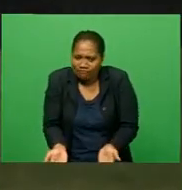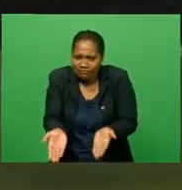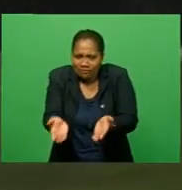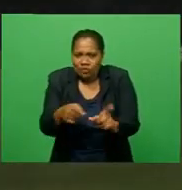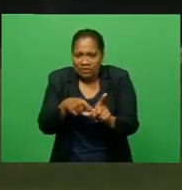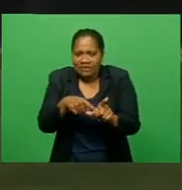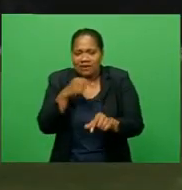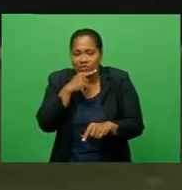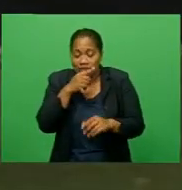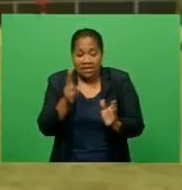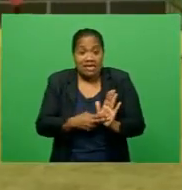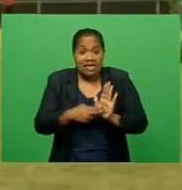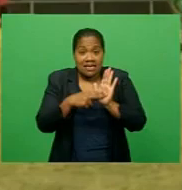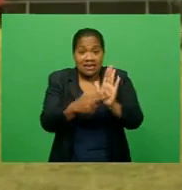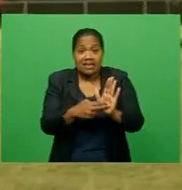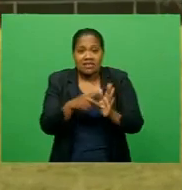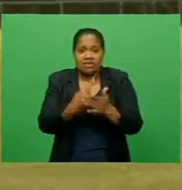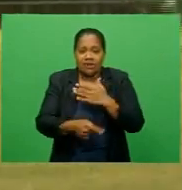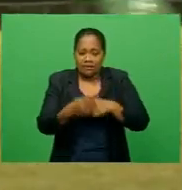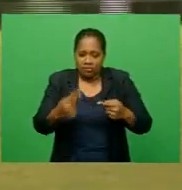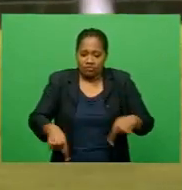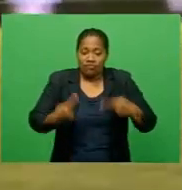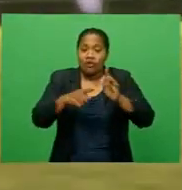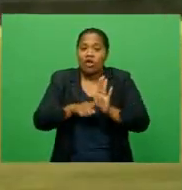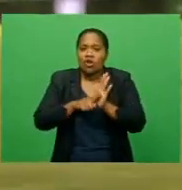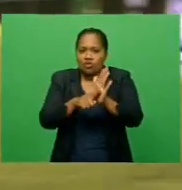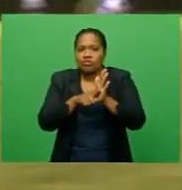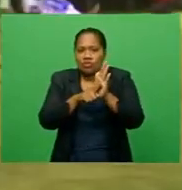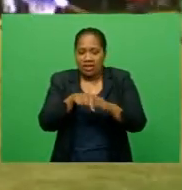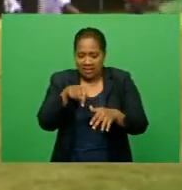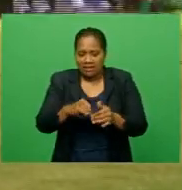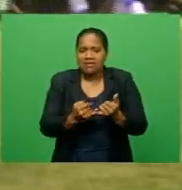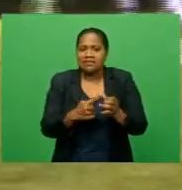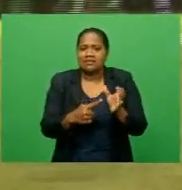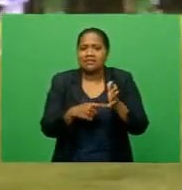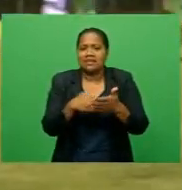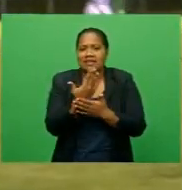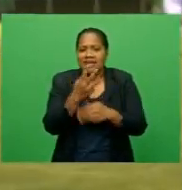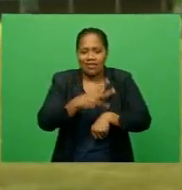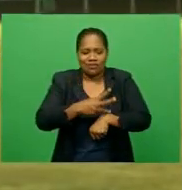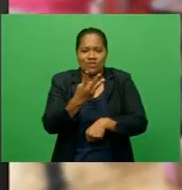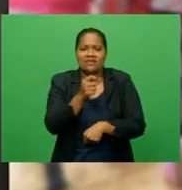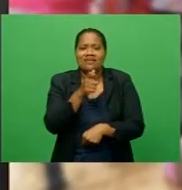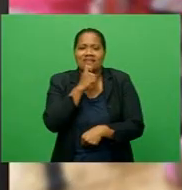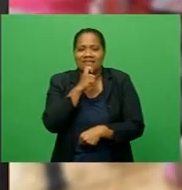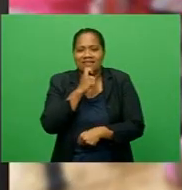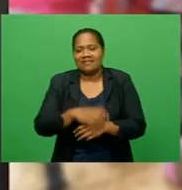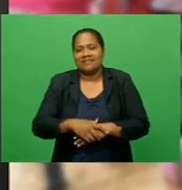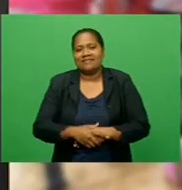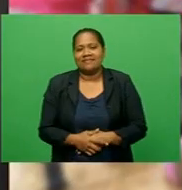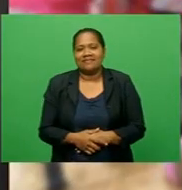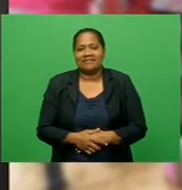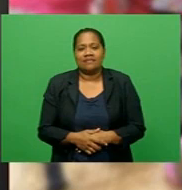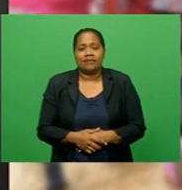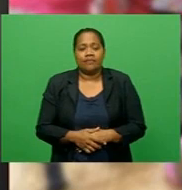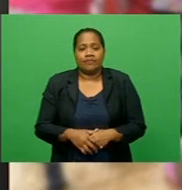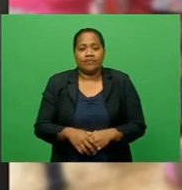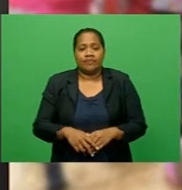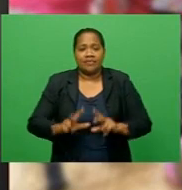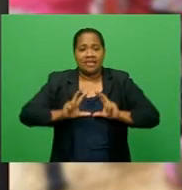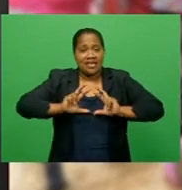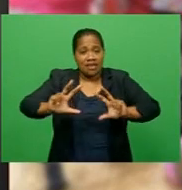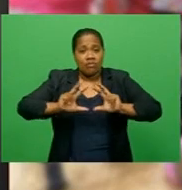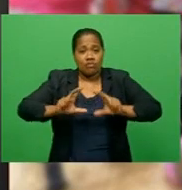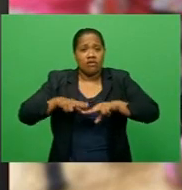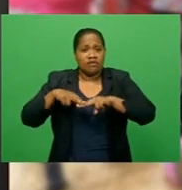this Saturday at 3:30 p.m. Felipe Naikaso, FBC Sports. Netball Fiji is confident the